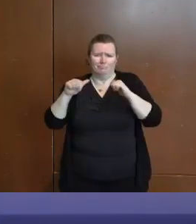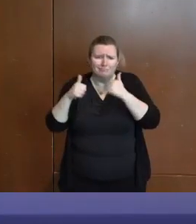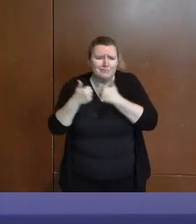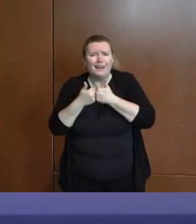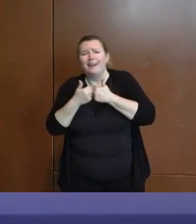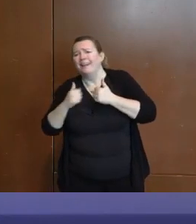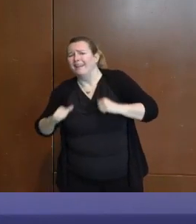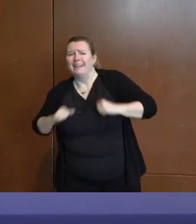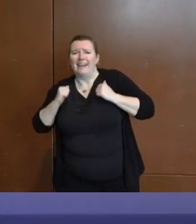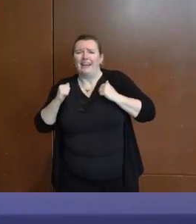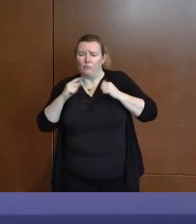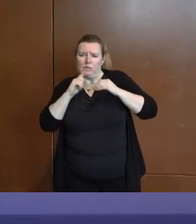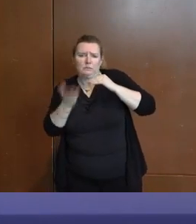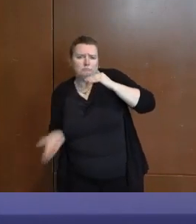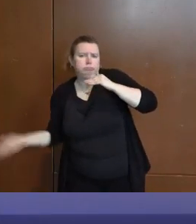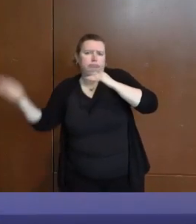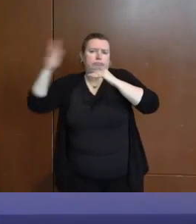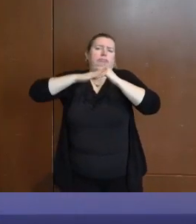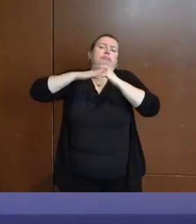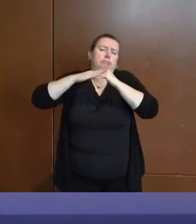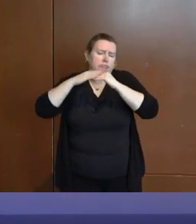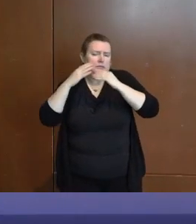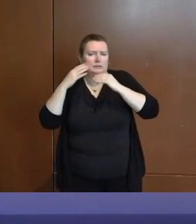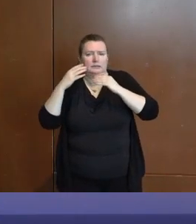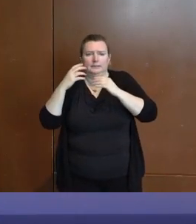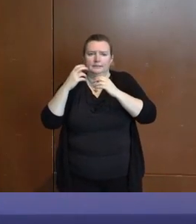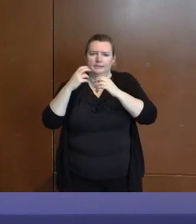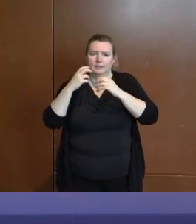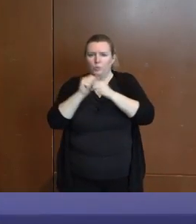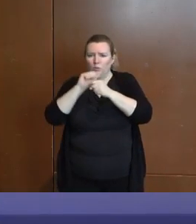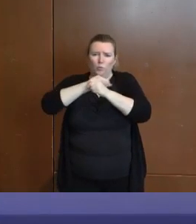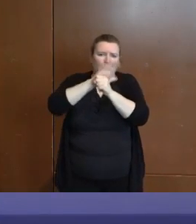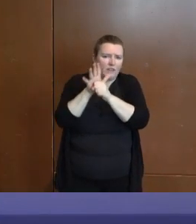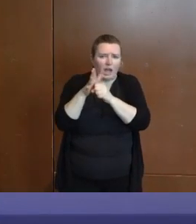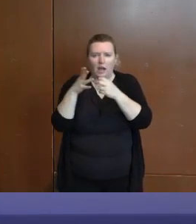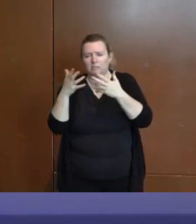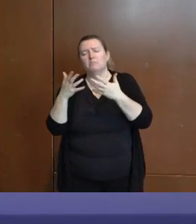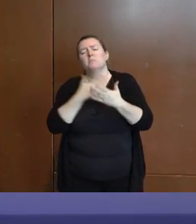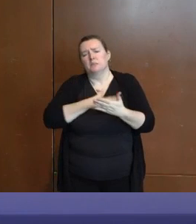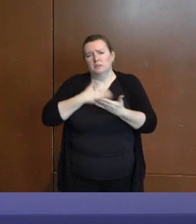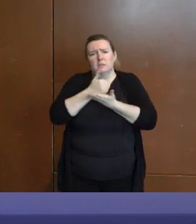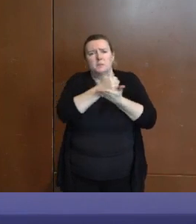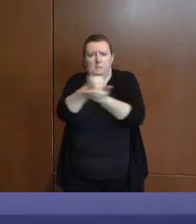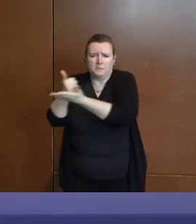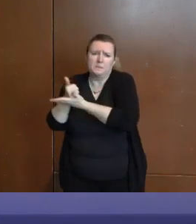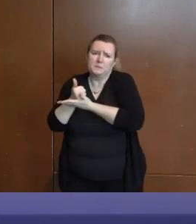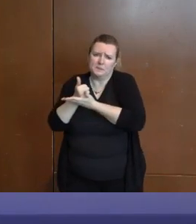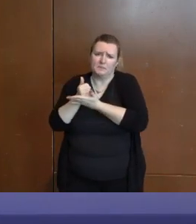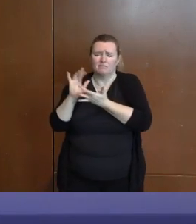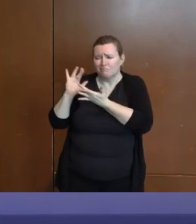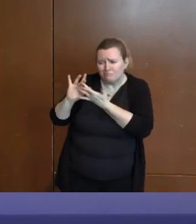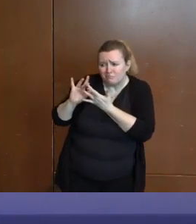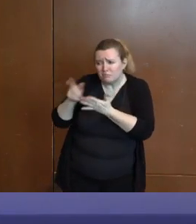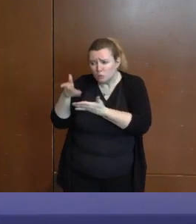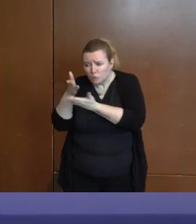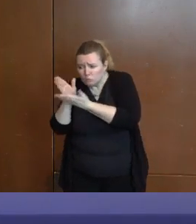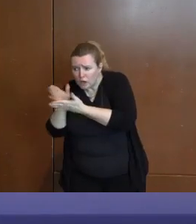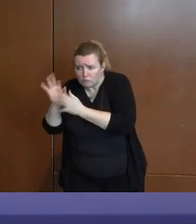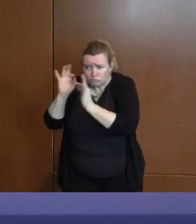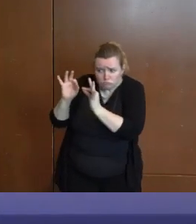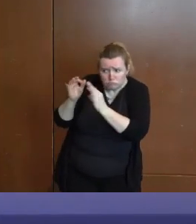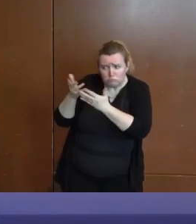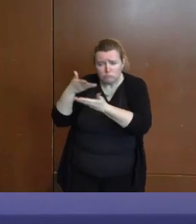suggestion is a great one. And we know the mental health side of this reality is real.